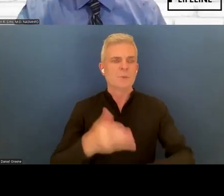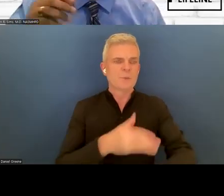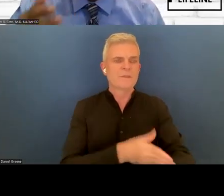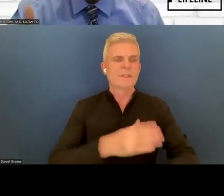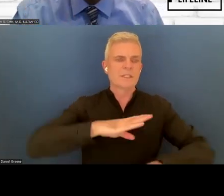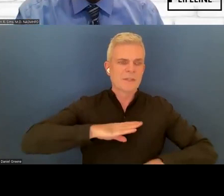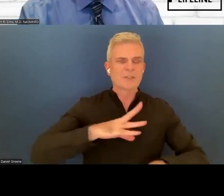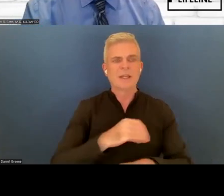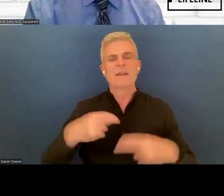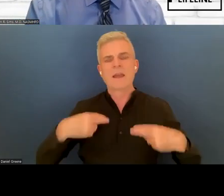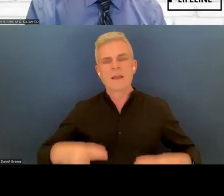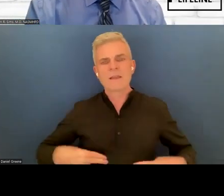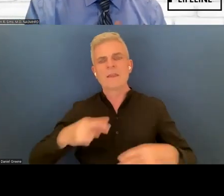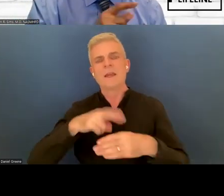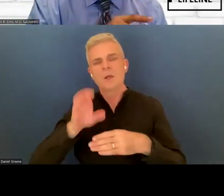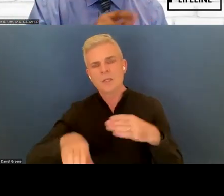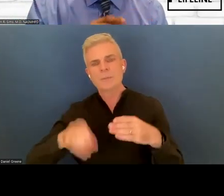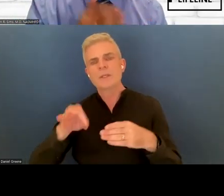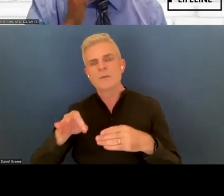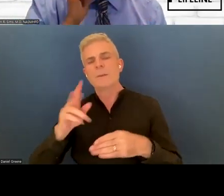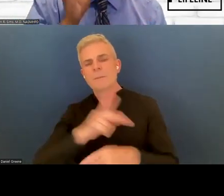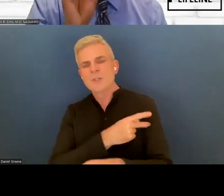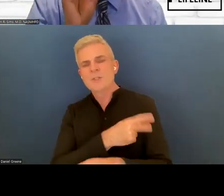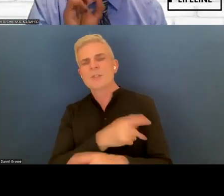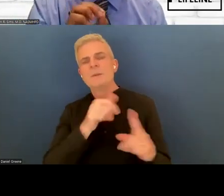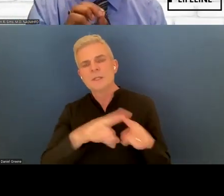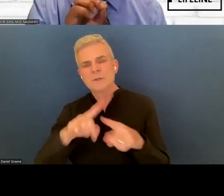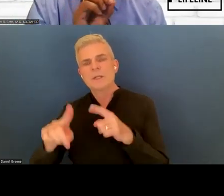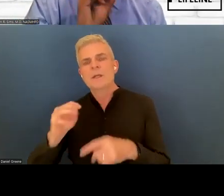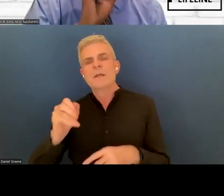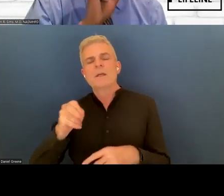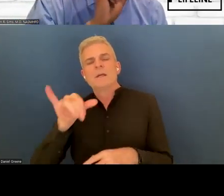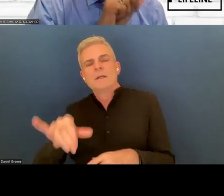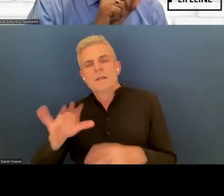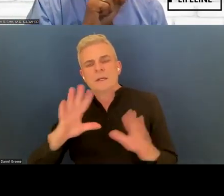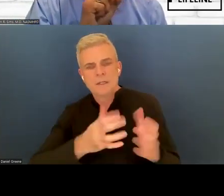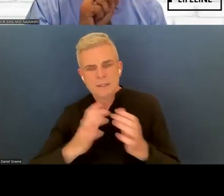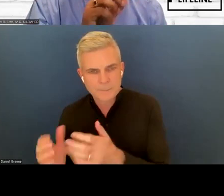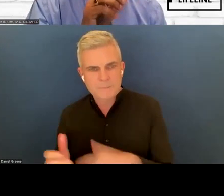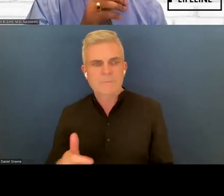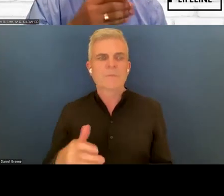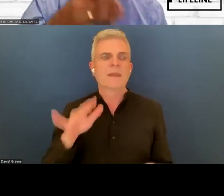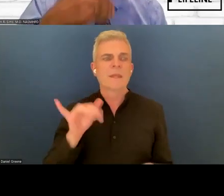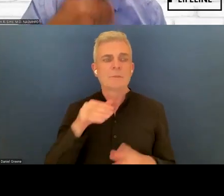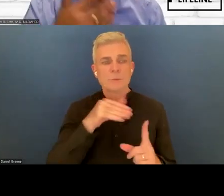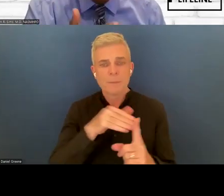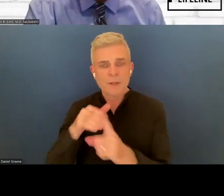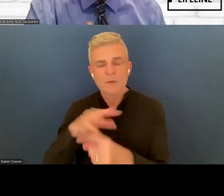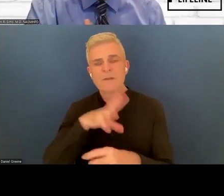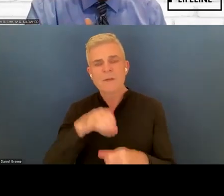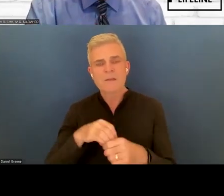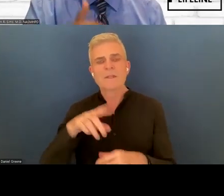of patients from different minority groups. Now, because these standard measures, just as a reminder, involve diagnosis and prognosis, we need to